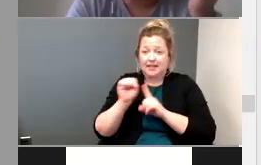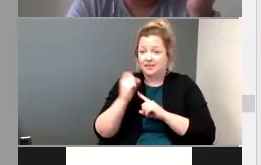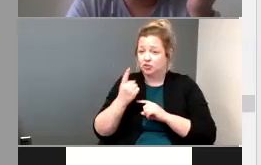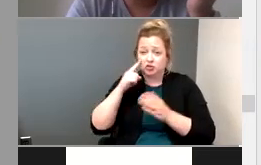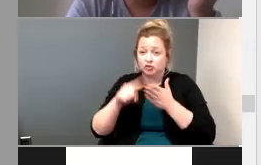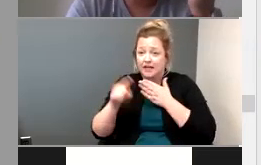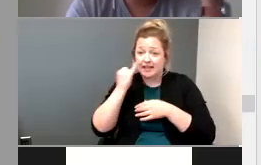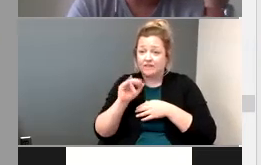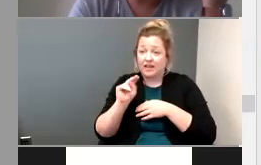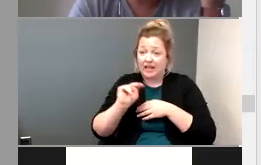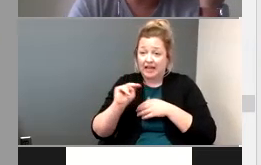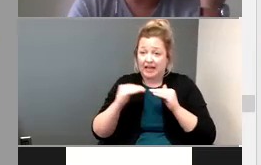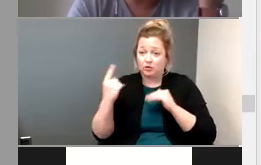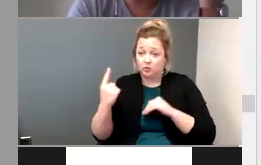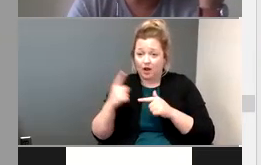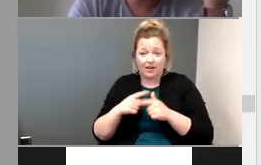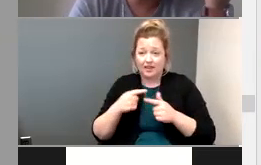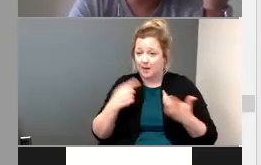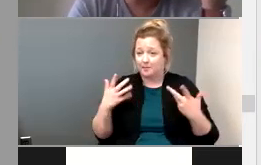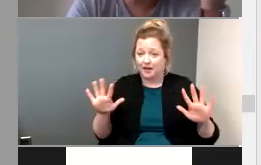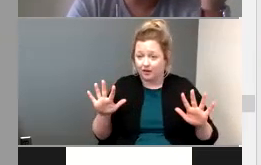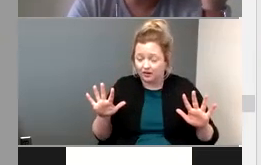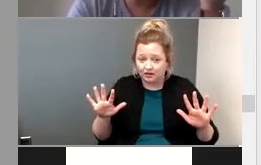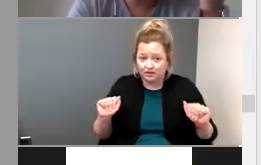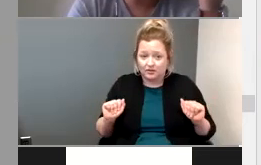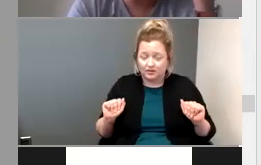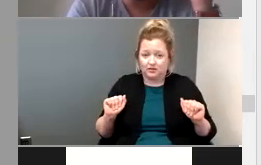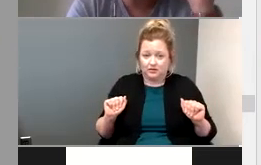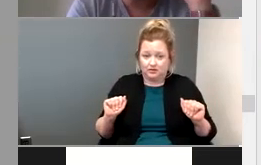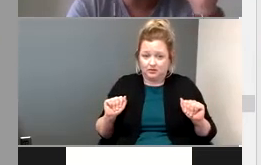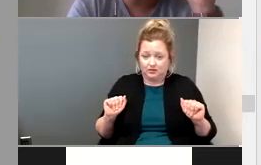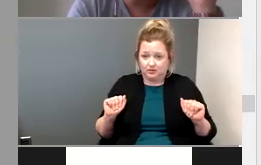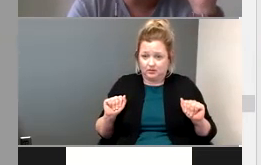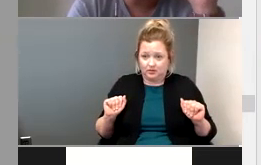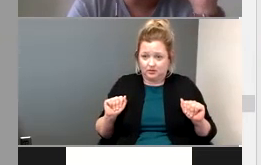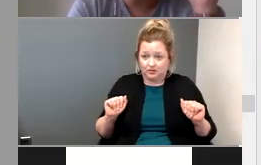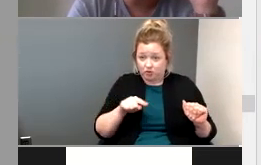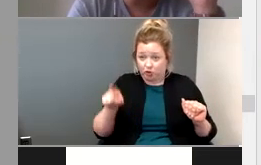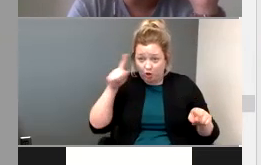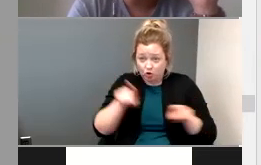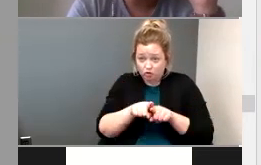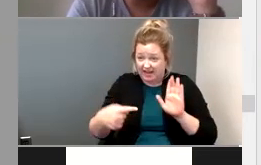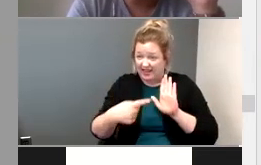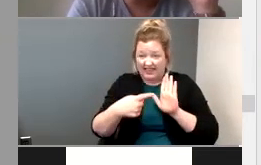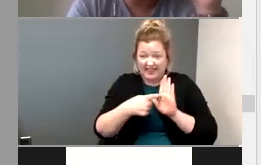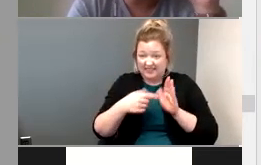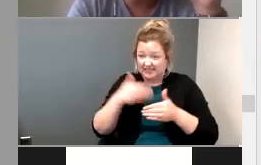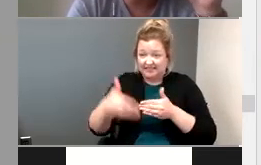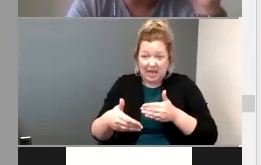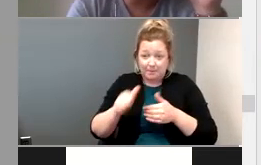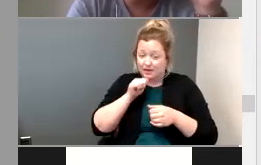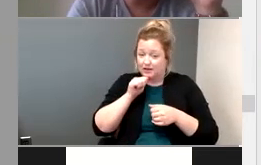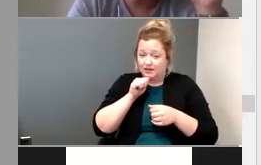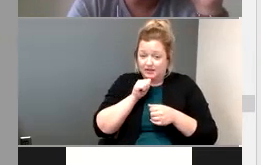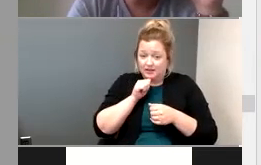then I'm done. That takes theta of 1. Does everyone agree that this particular step does not take more than, takes